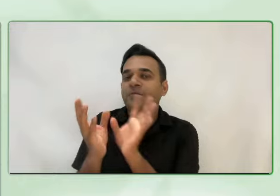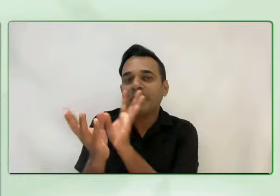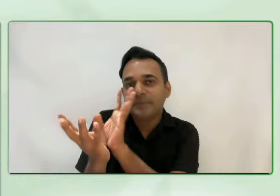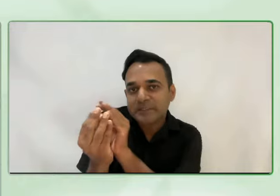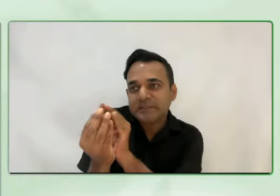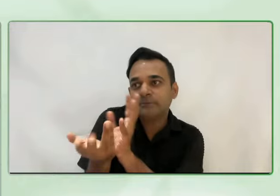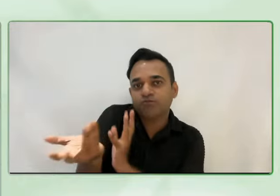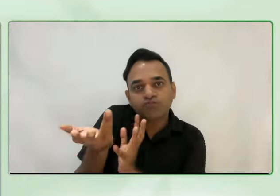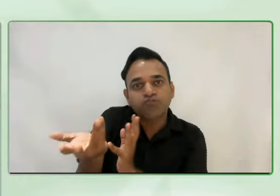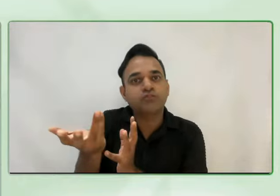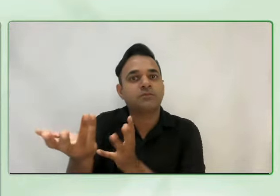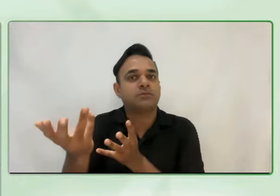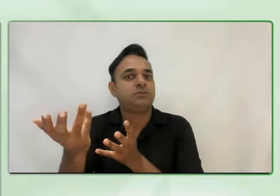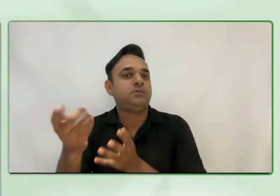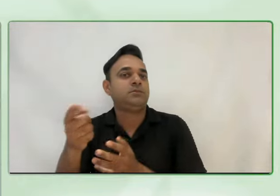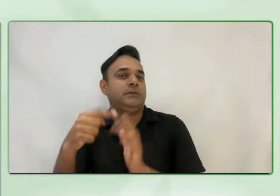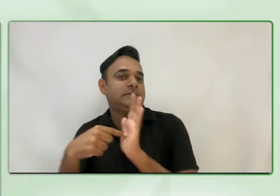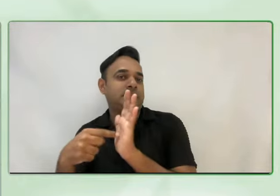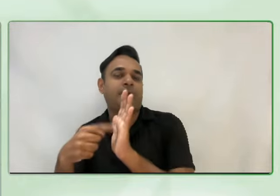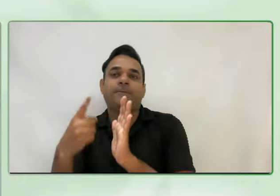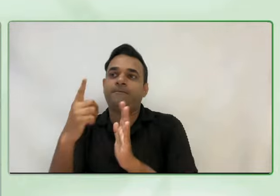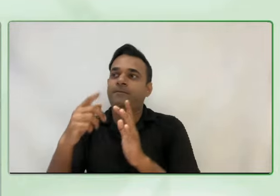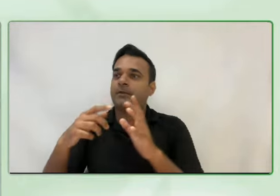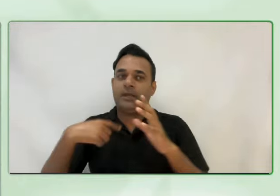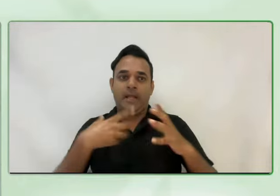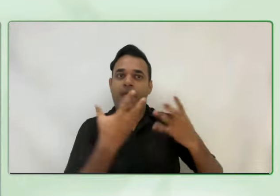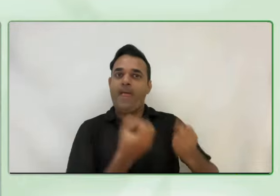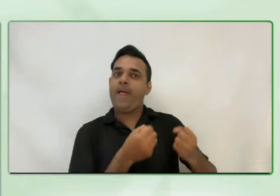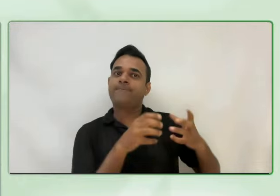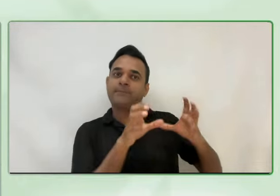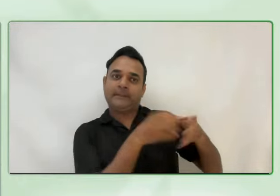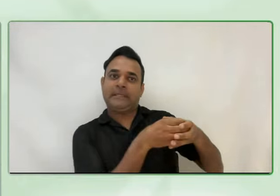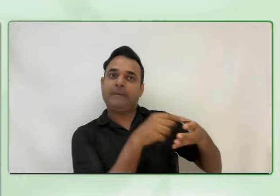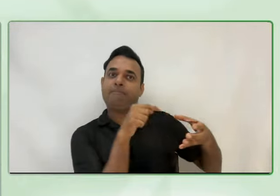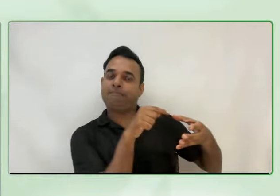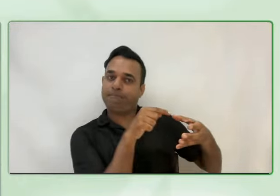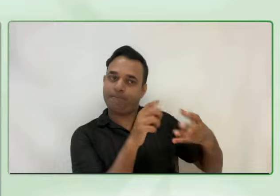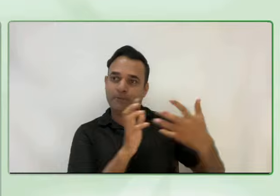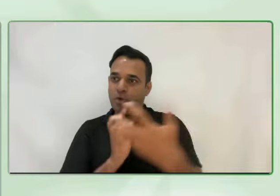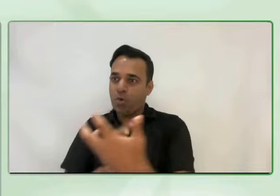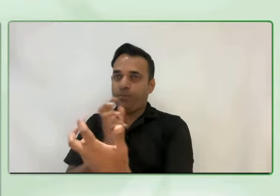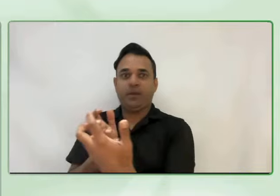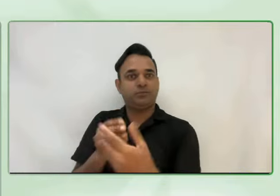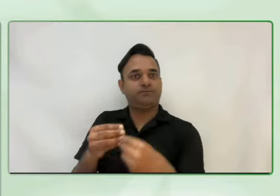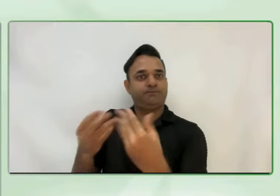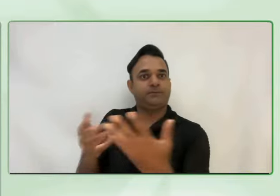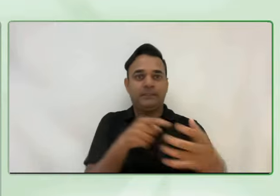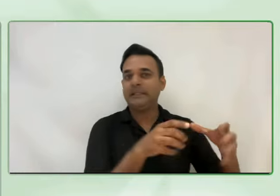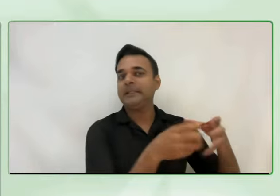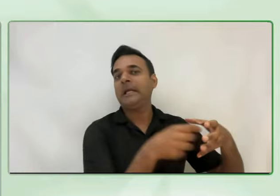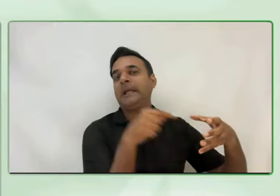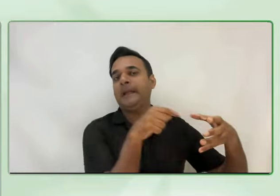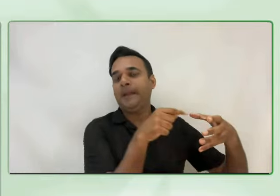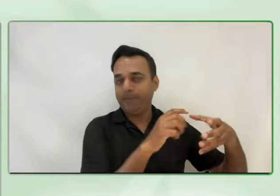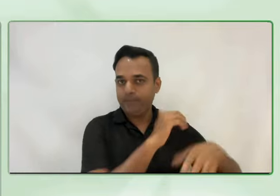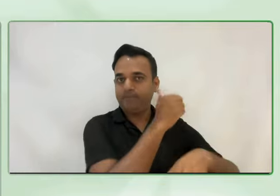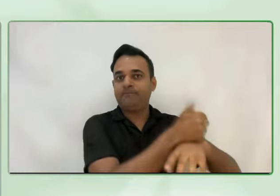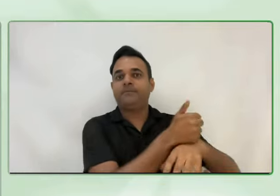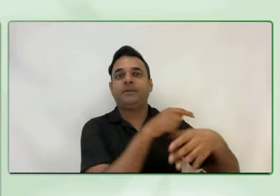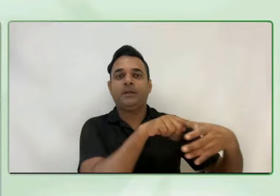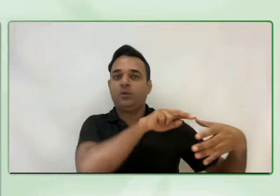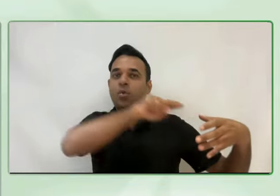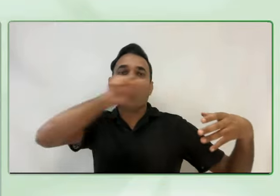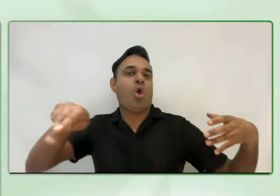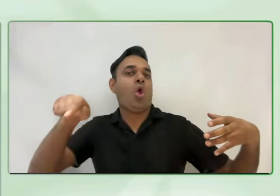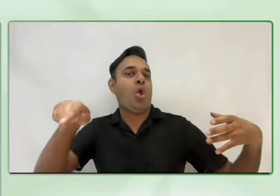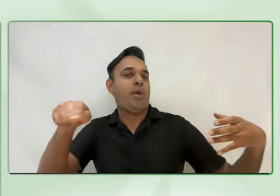accommodations adjustments management process. So we are going to be doing